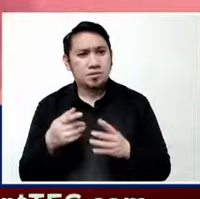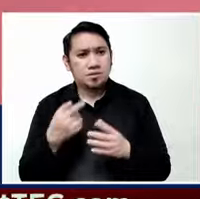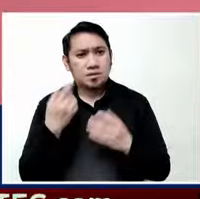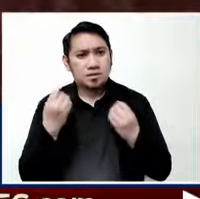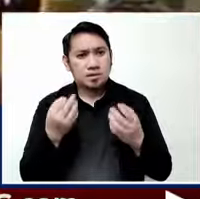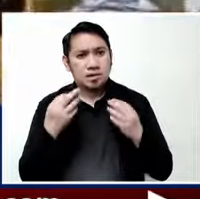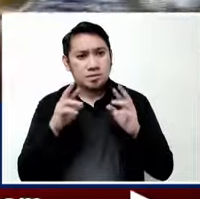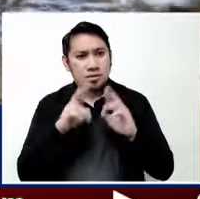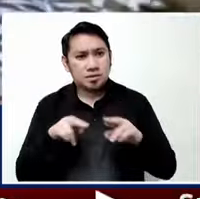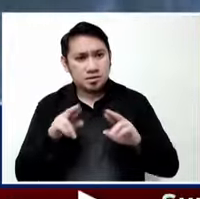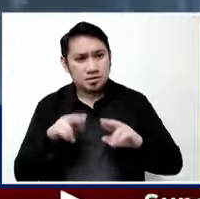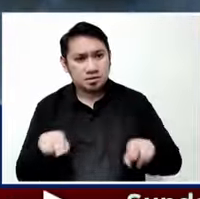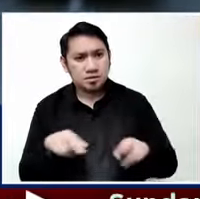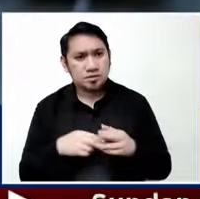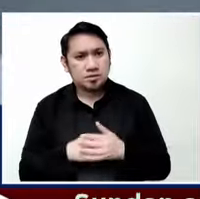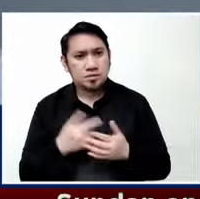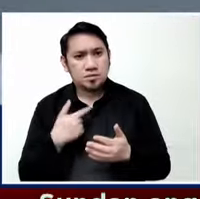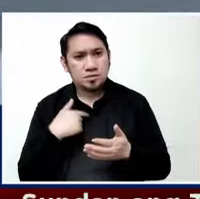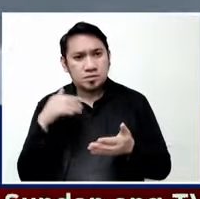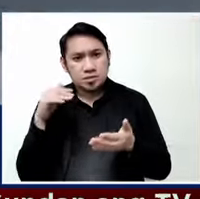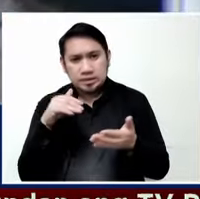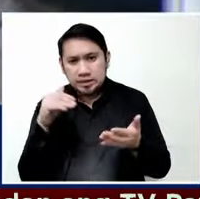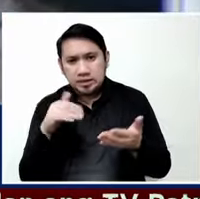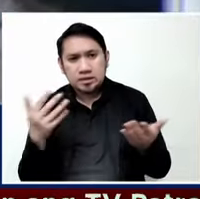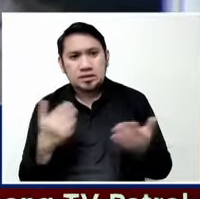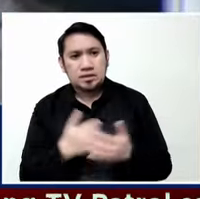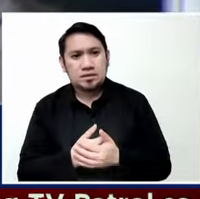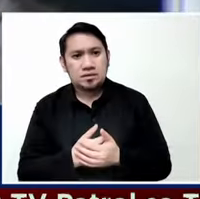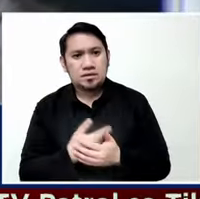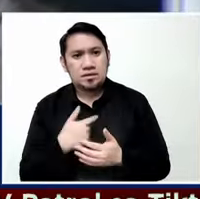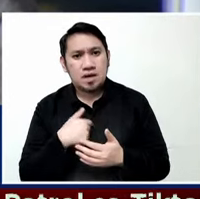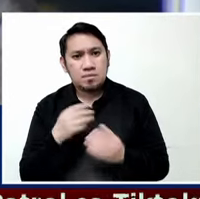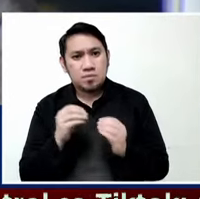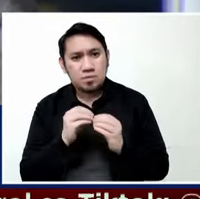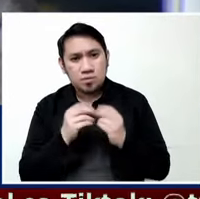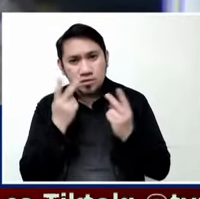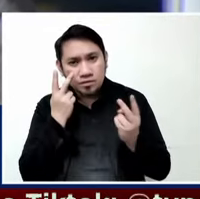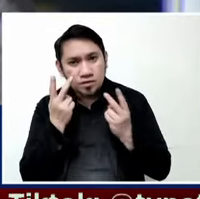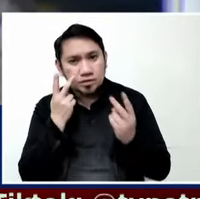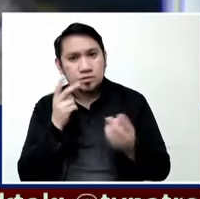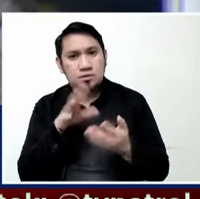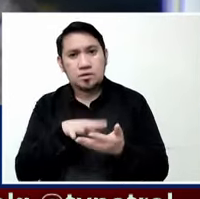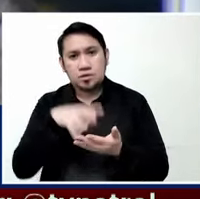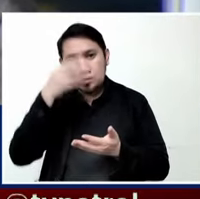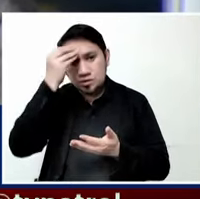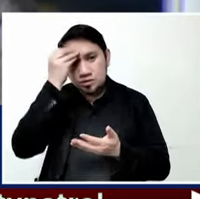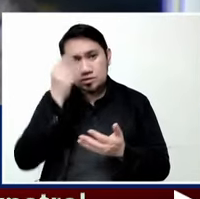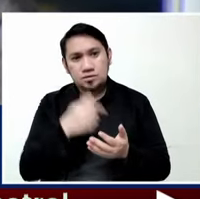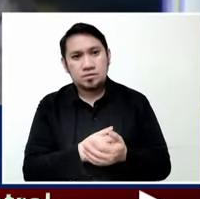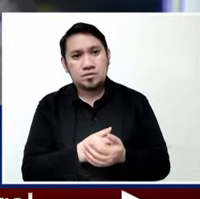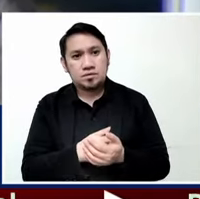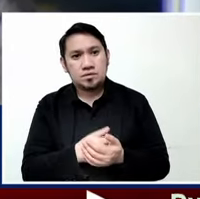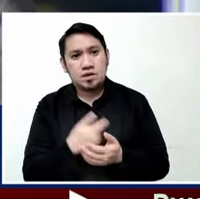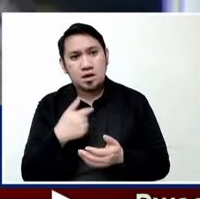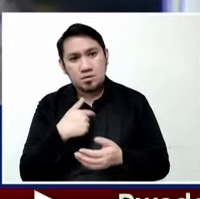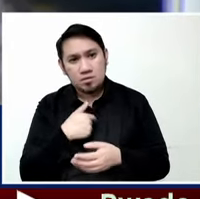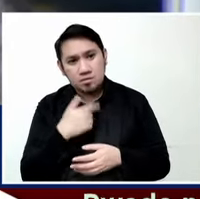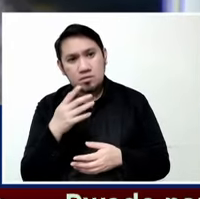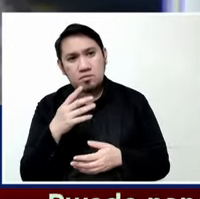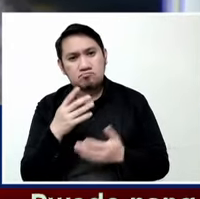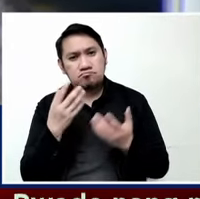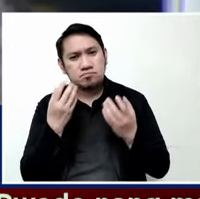on my own. It's my self-study. I'm more of a visual learner in terms of absorbing. So I guess I got a lot